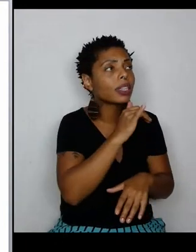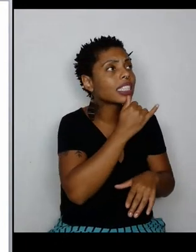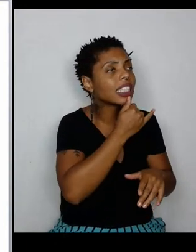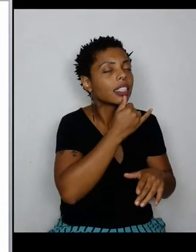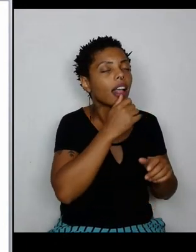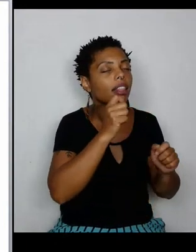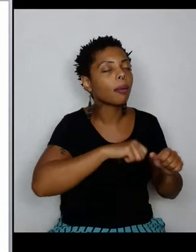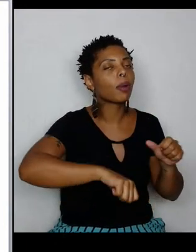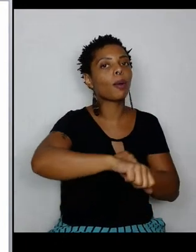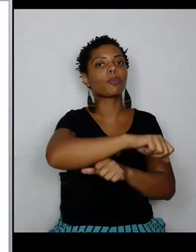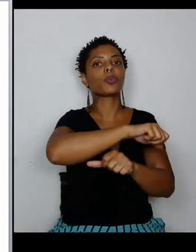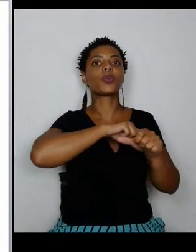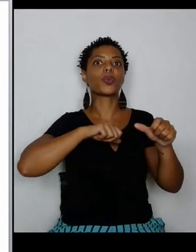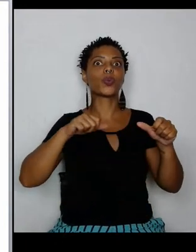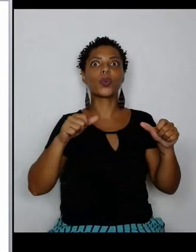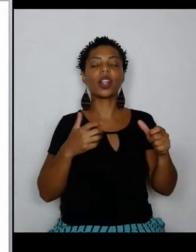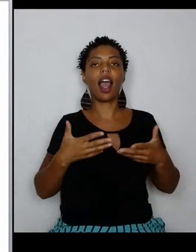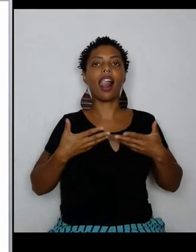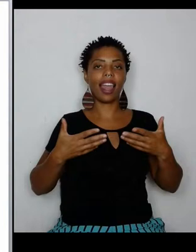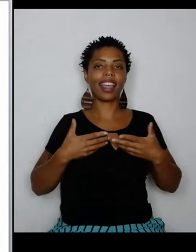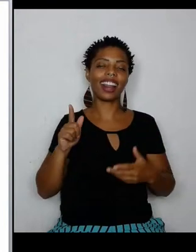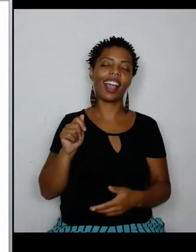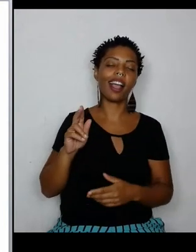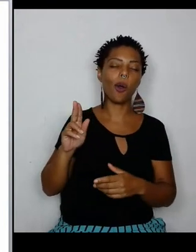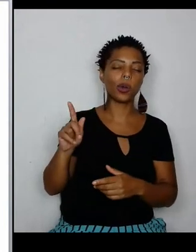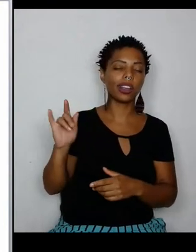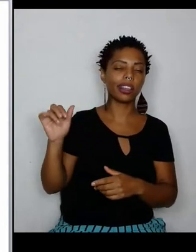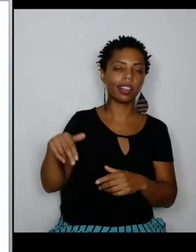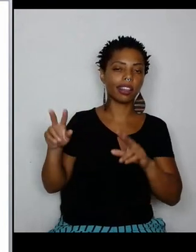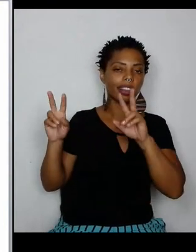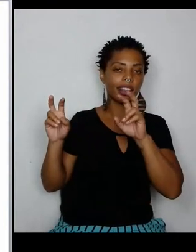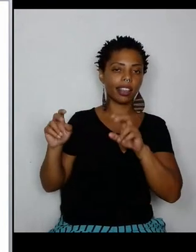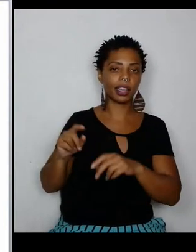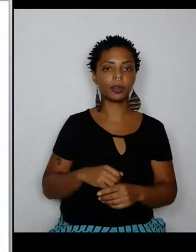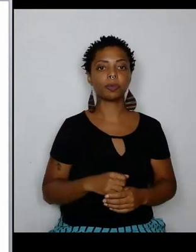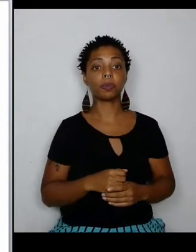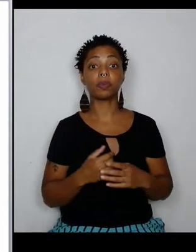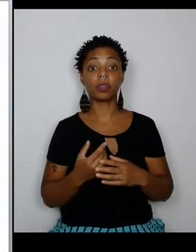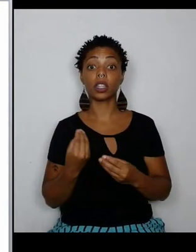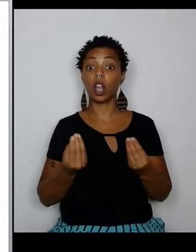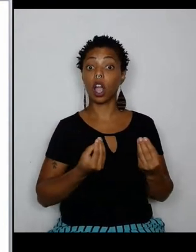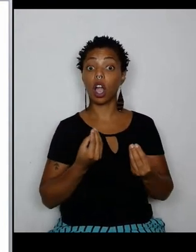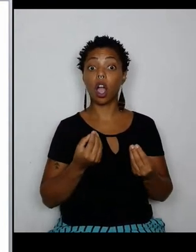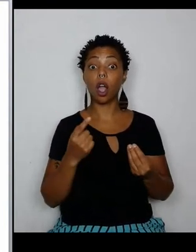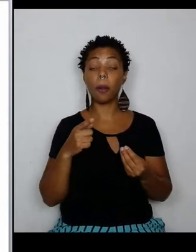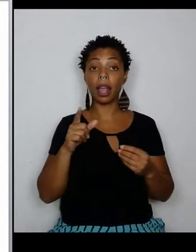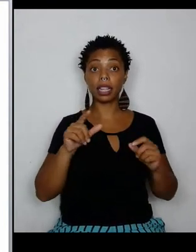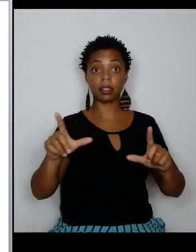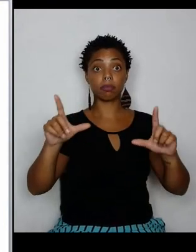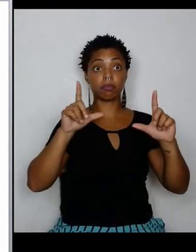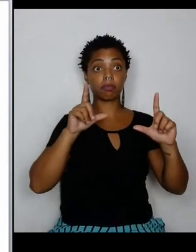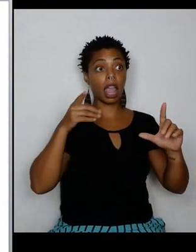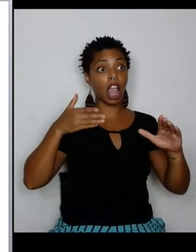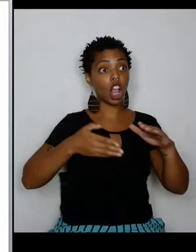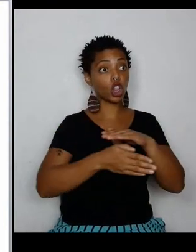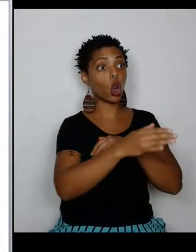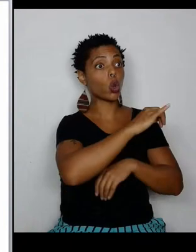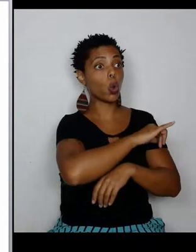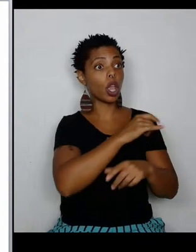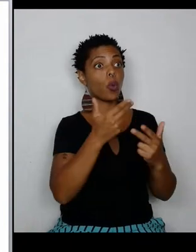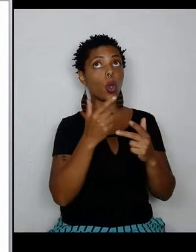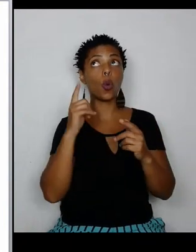that sad phone in the midst of tropical exuberance this self-portrait enters rio de